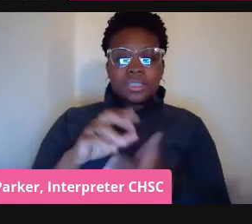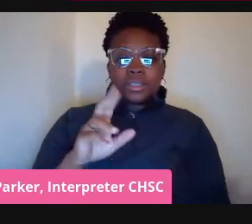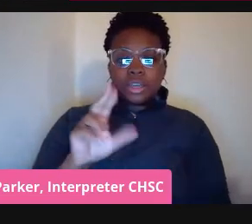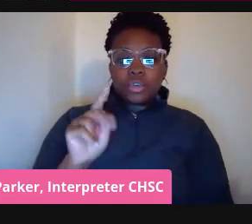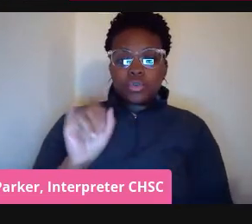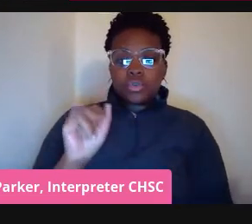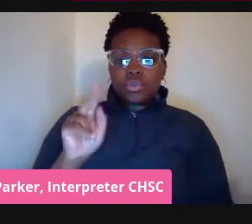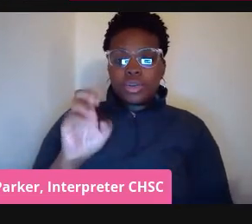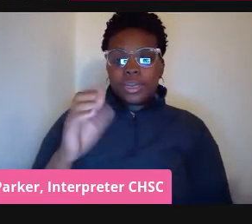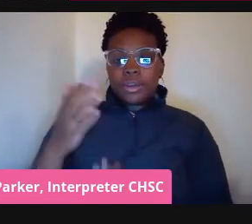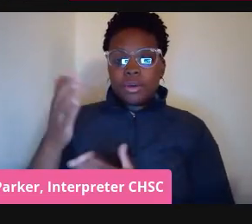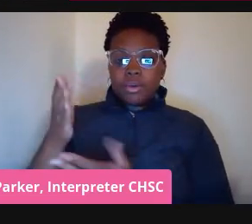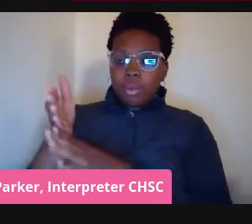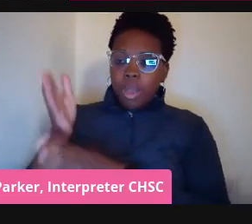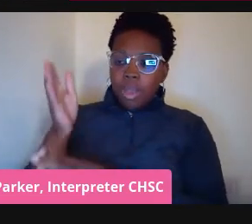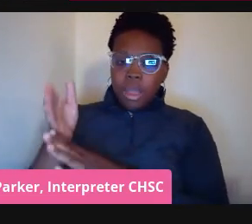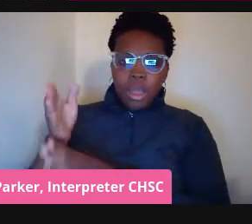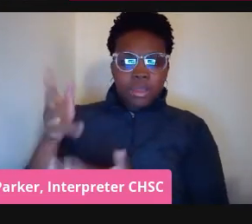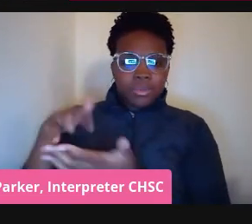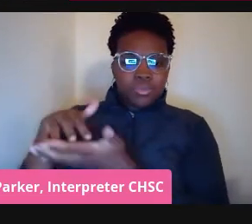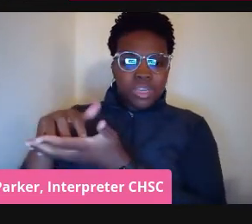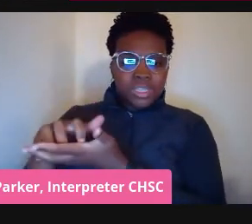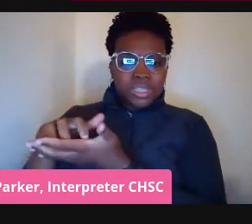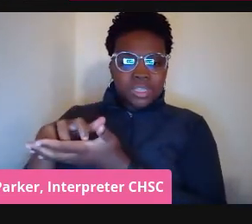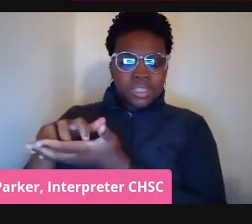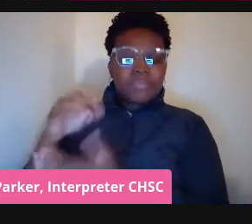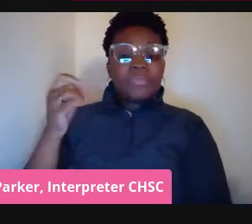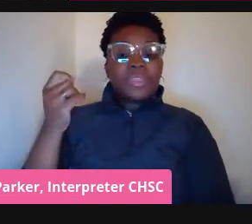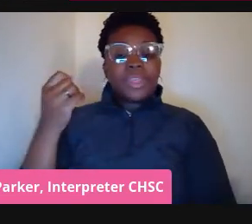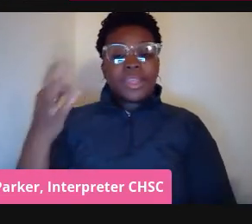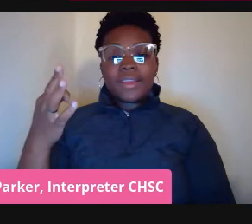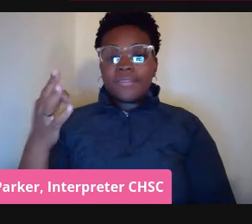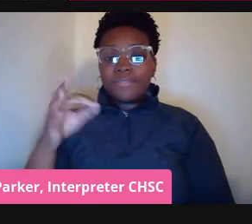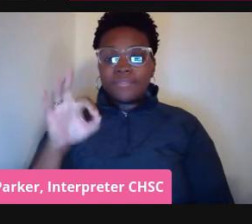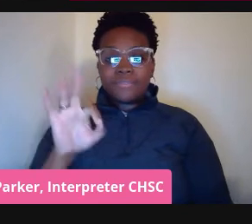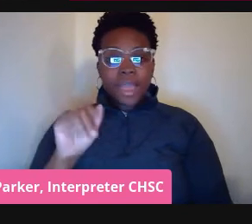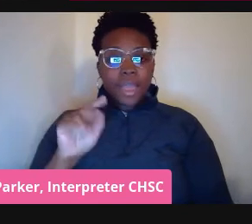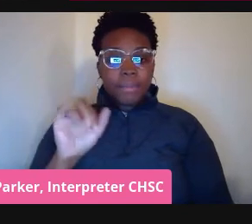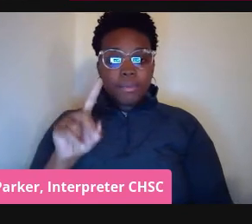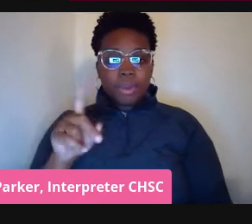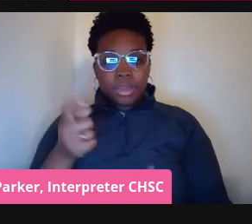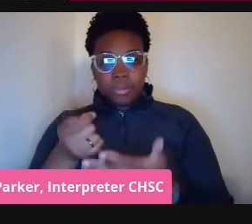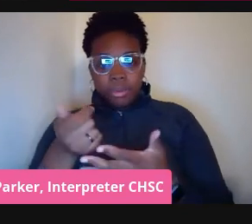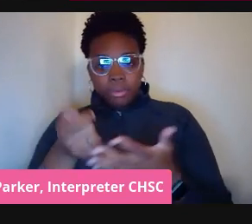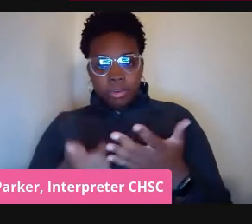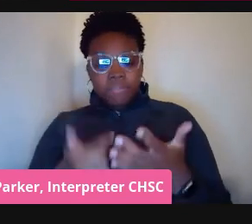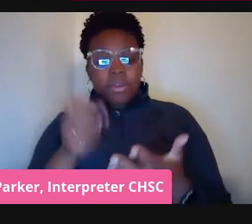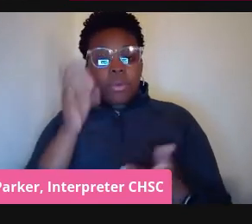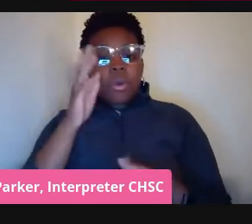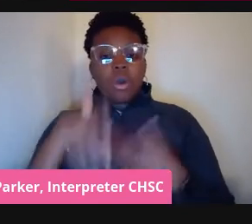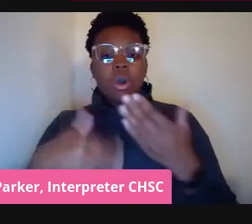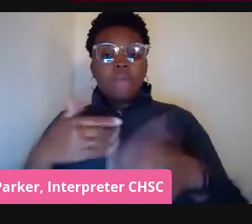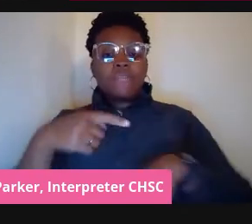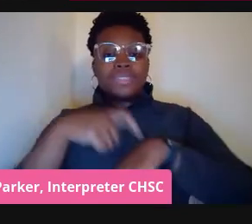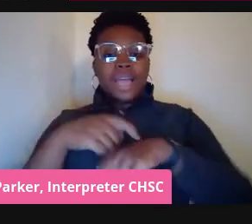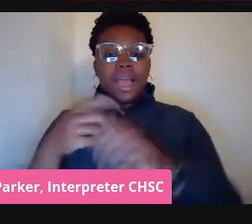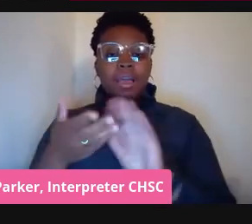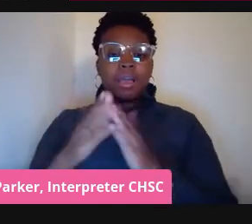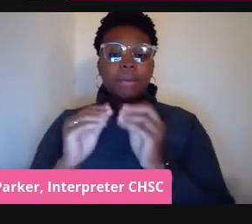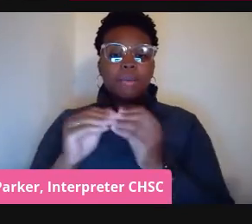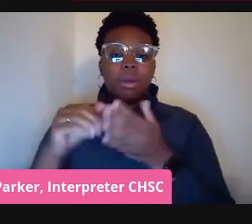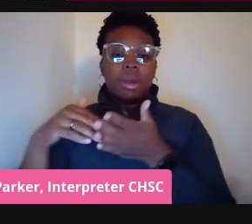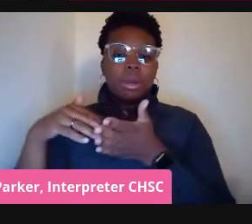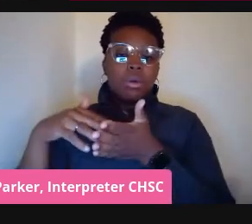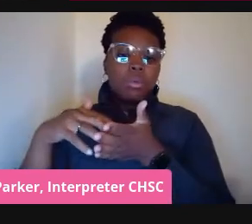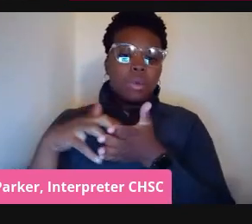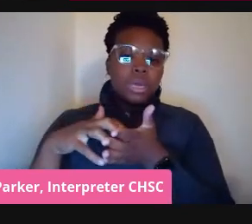had fibroids removed through surgery, any type of surgery on your uterus, it's going to weaken it over time. And for women with fibroids, a